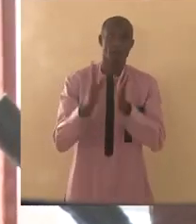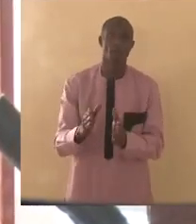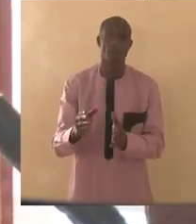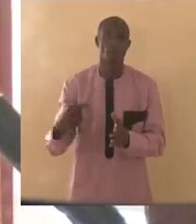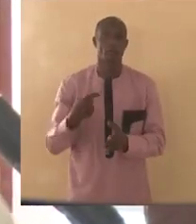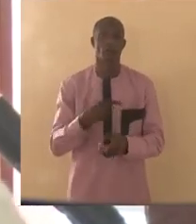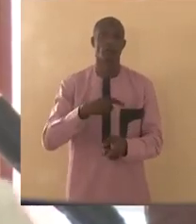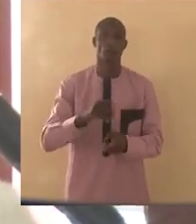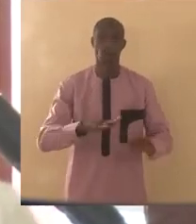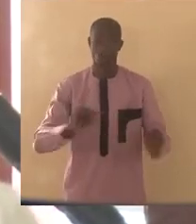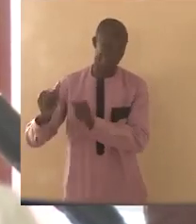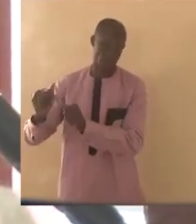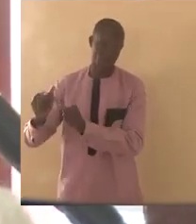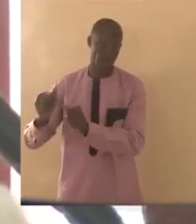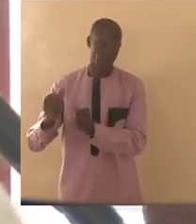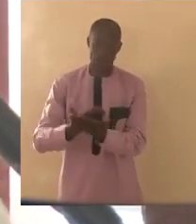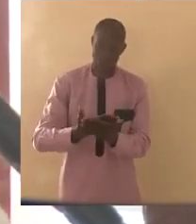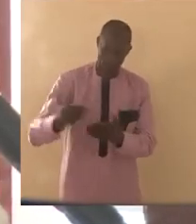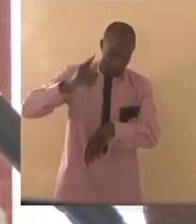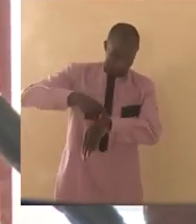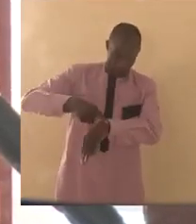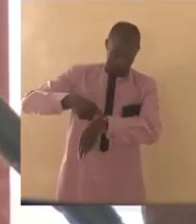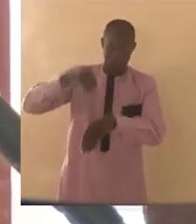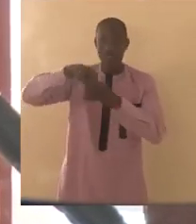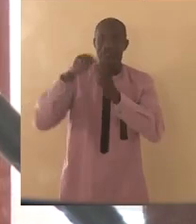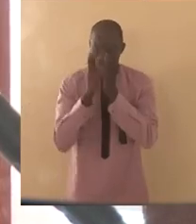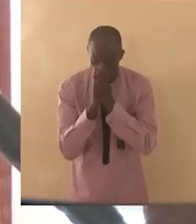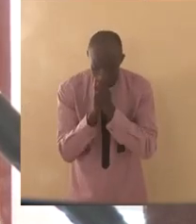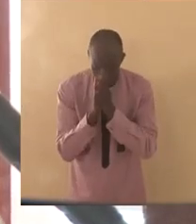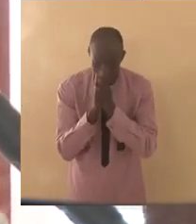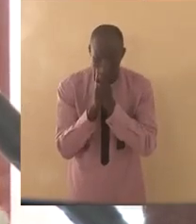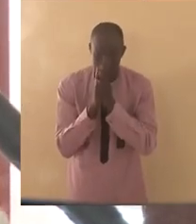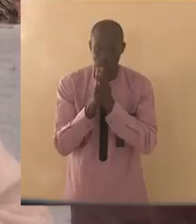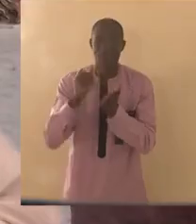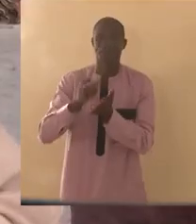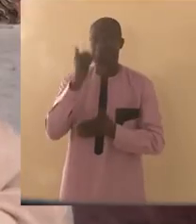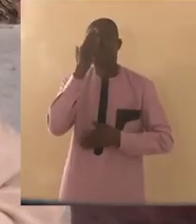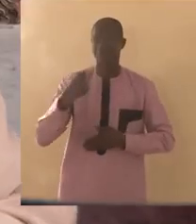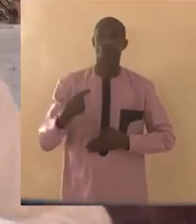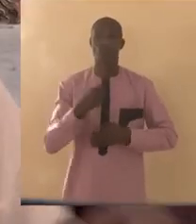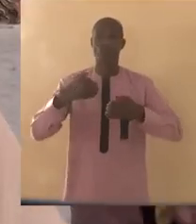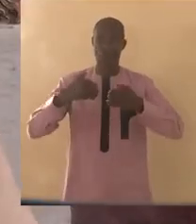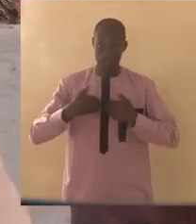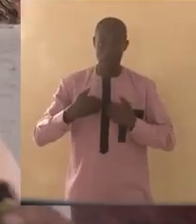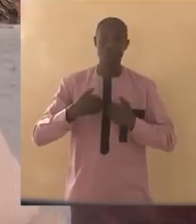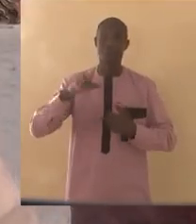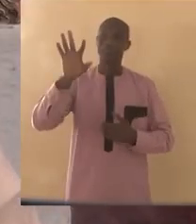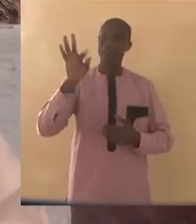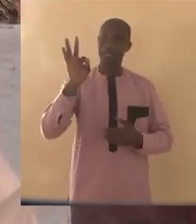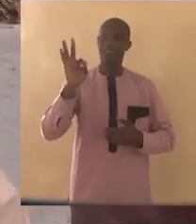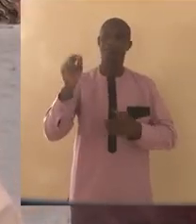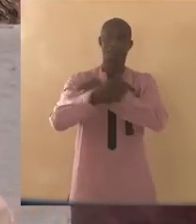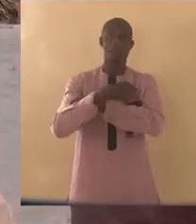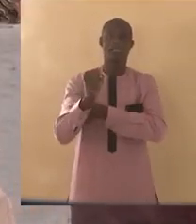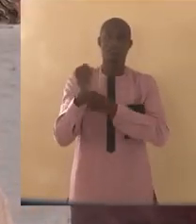to retreat and spend time in prayer. We should retreat and spend time. That's why we have the Pentecost novena.